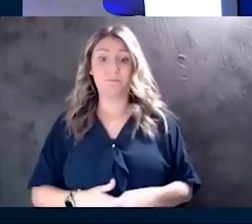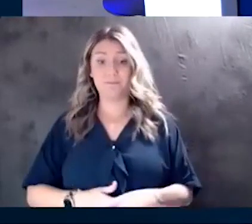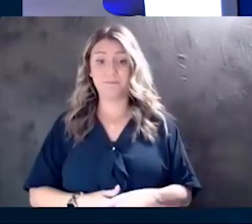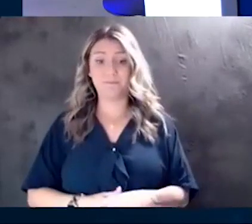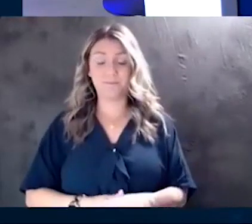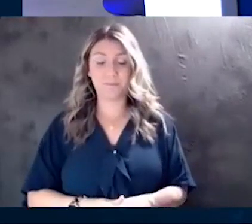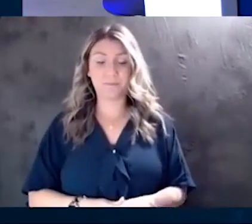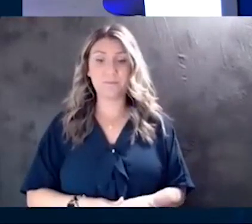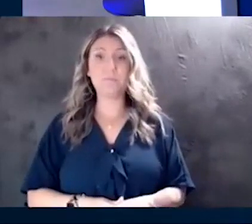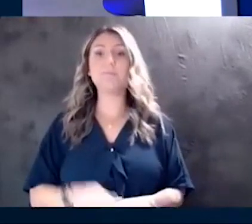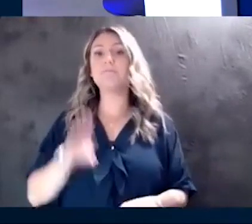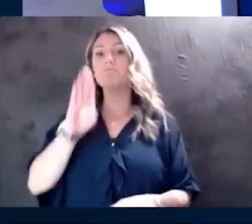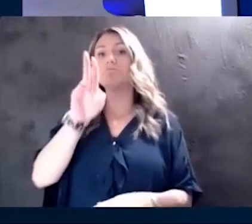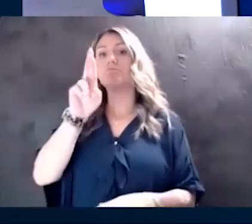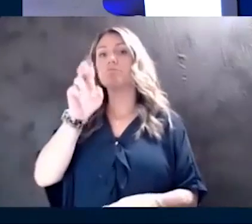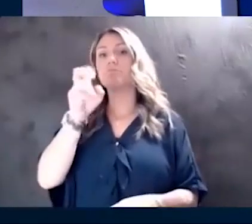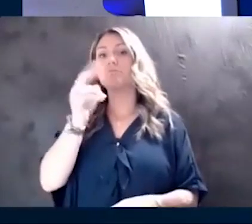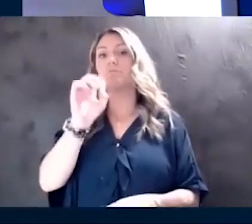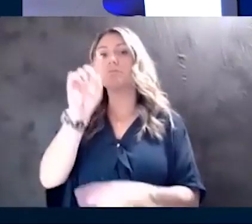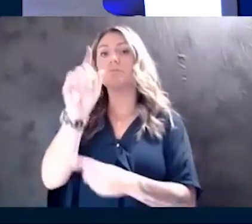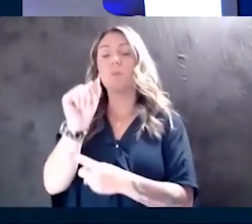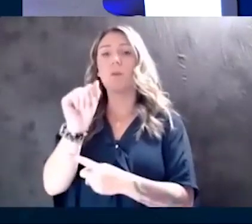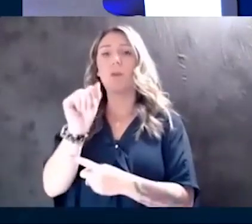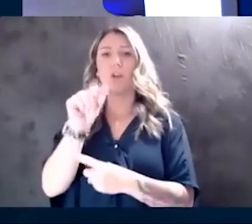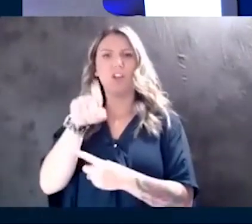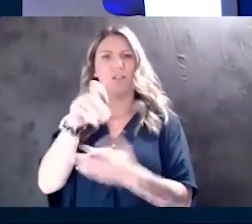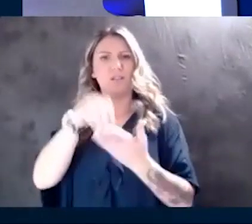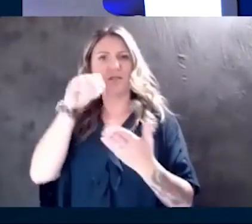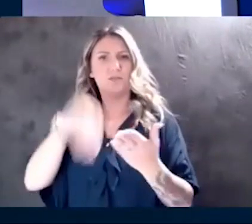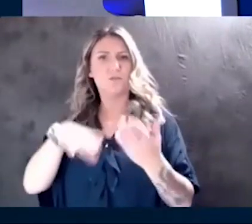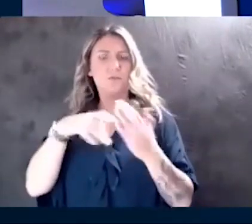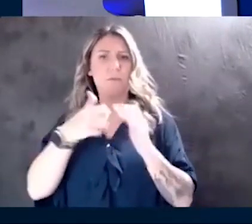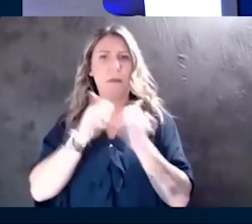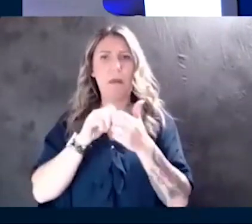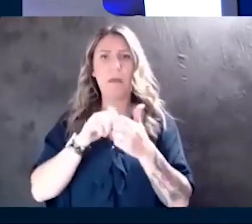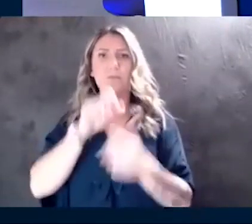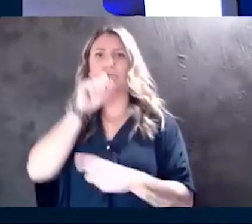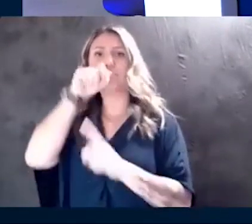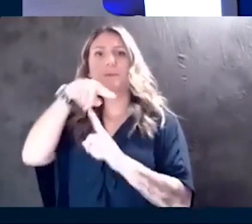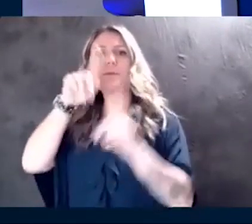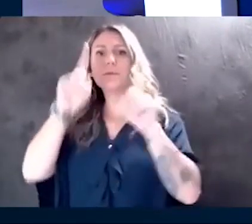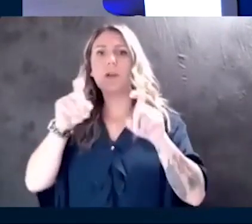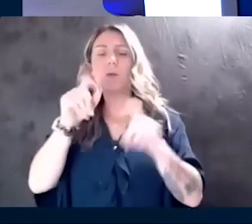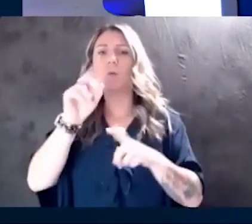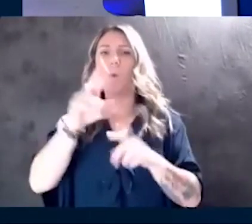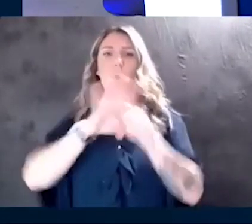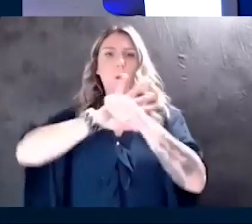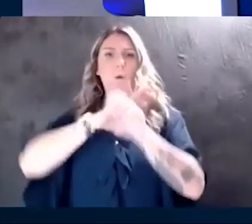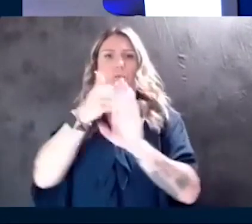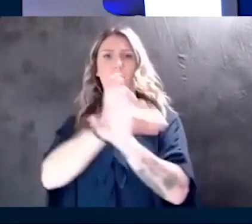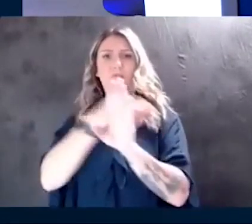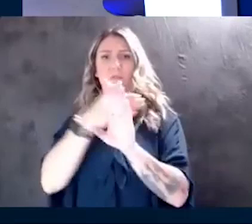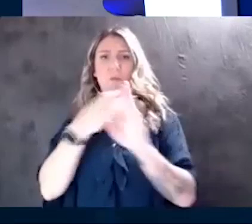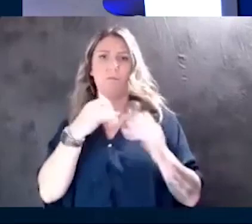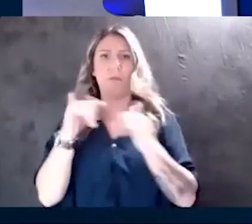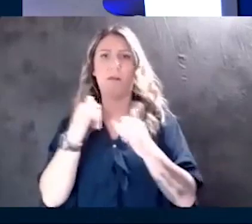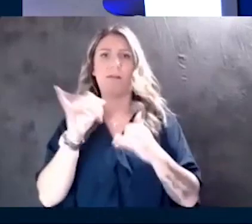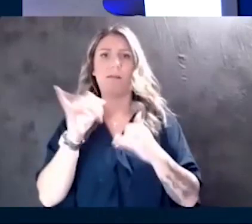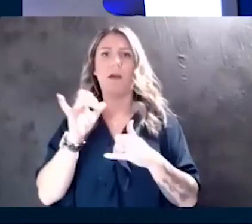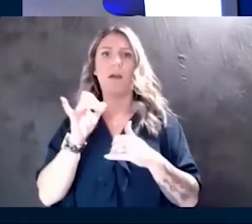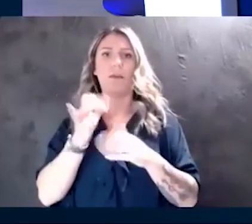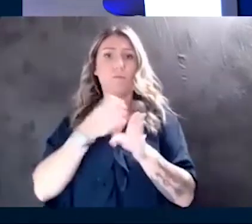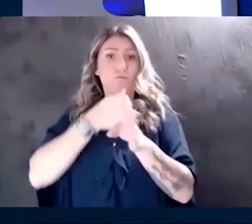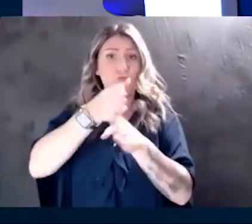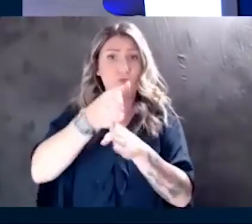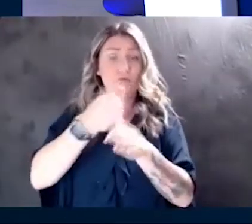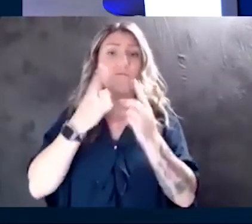Brenda says, should student athletes be doing spit tests or some kind of COVID test before they play like the pro athletes do and like our Olympians